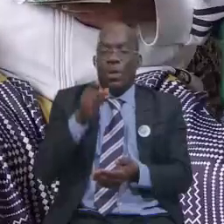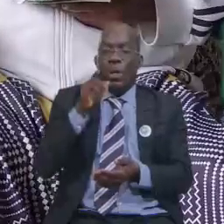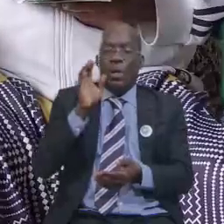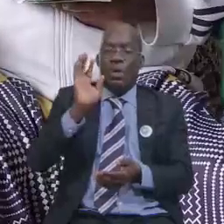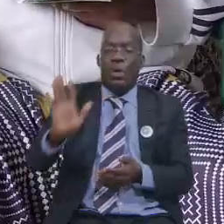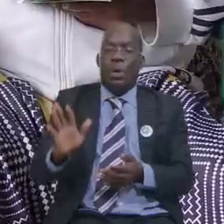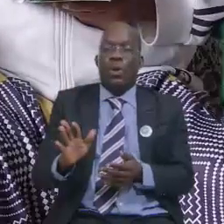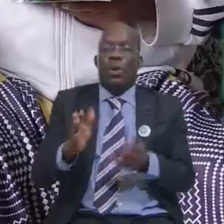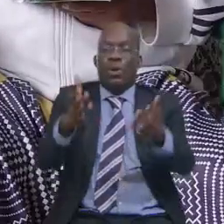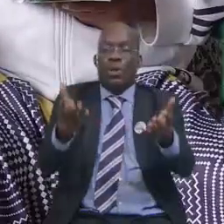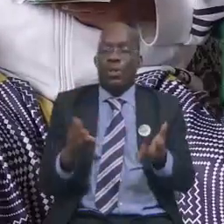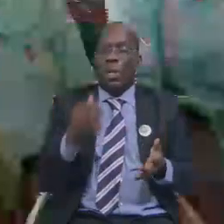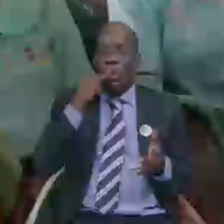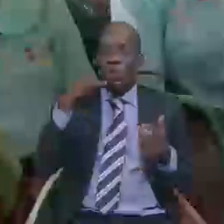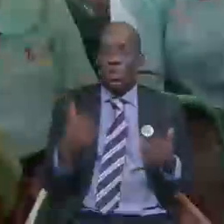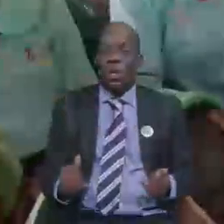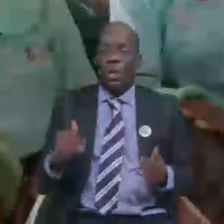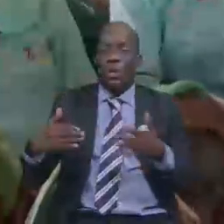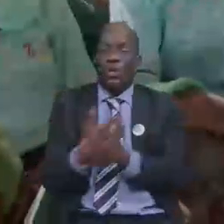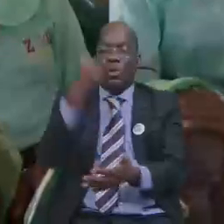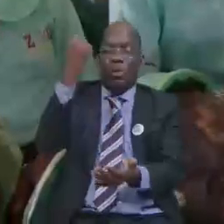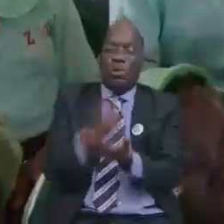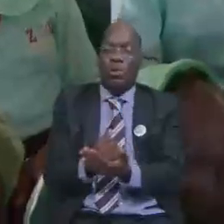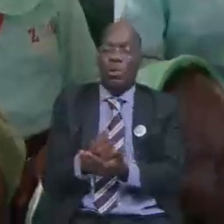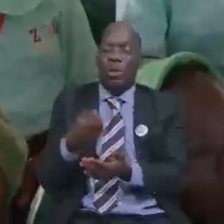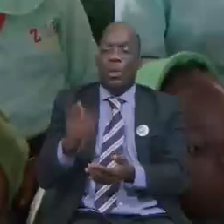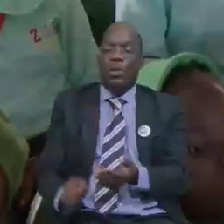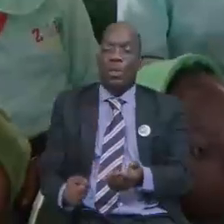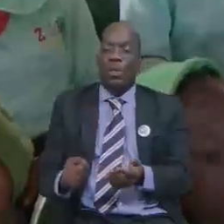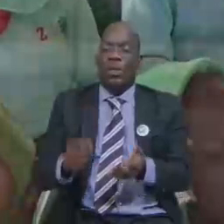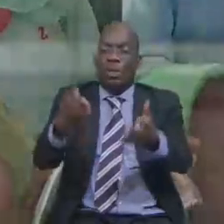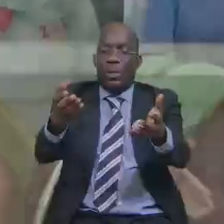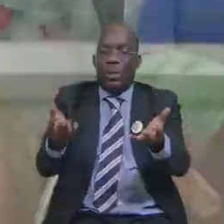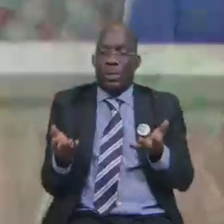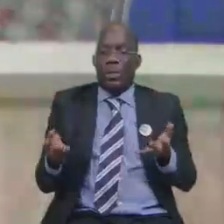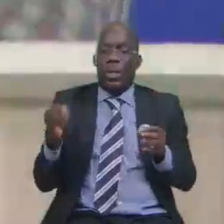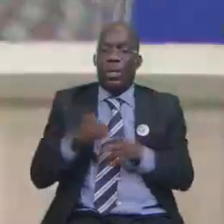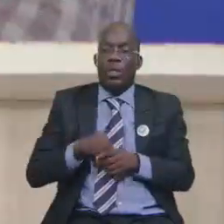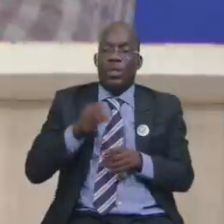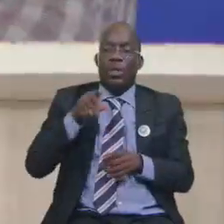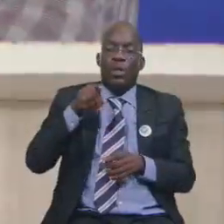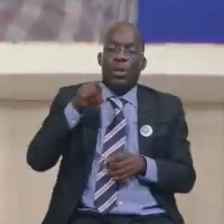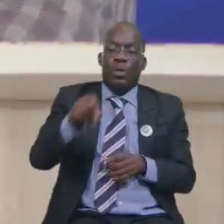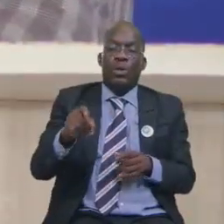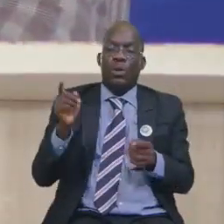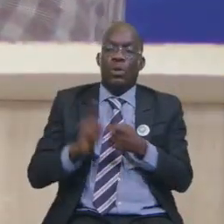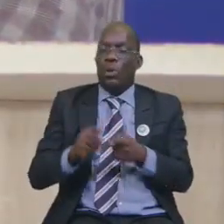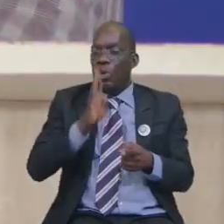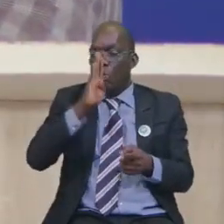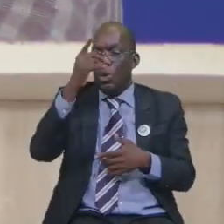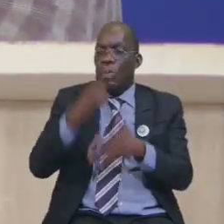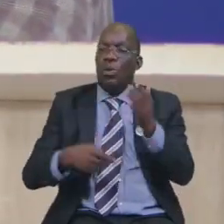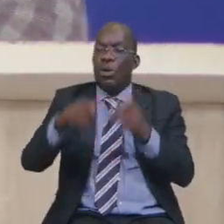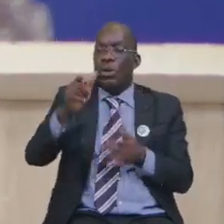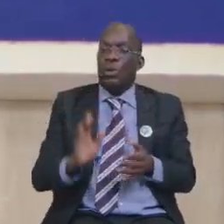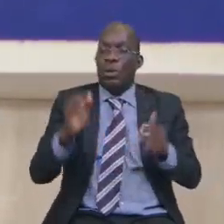aspiration is now new. And the passion inside you to be what God has